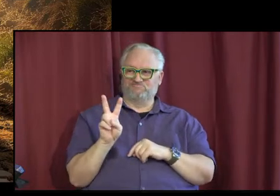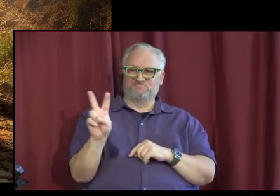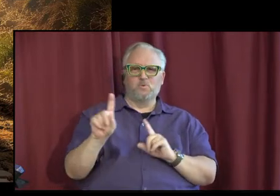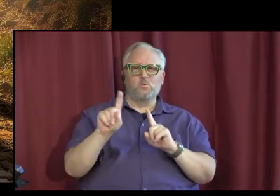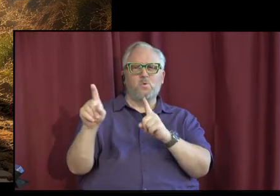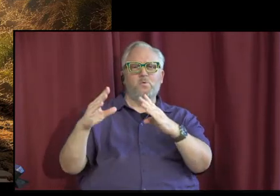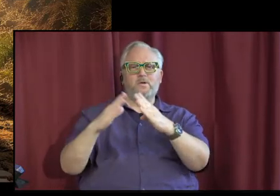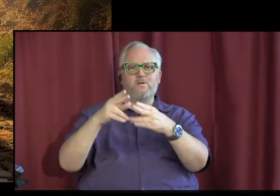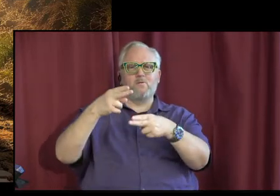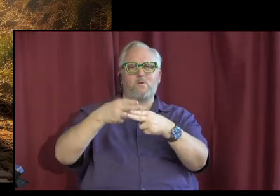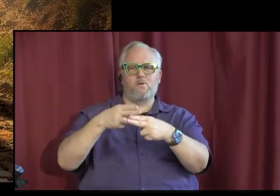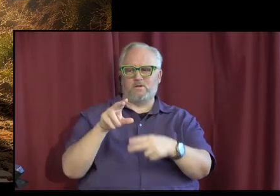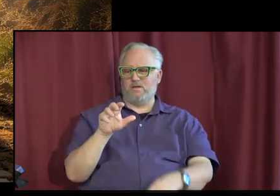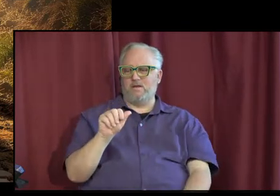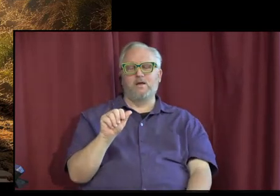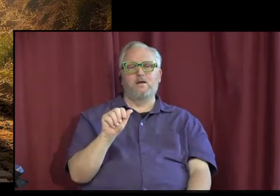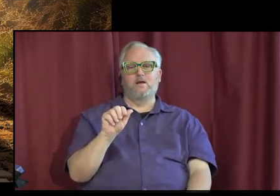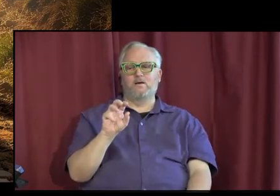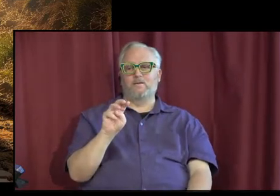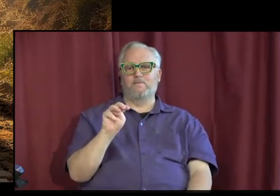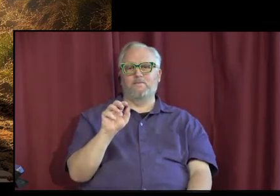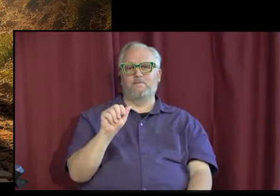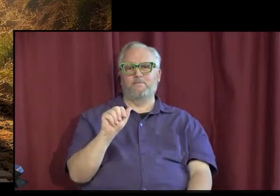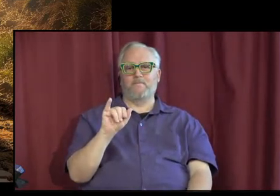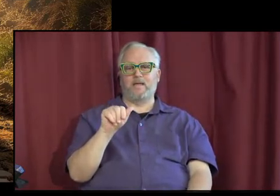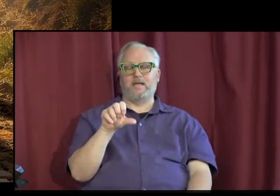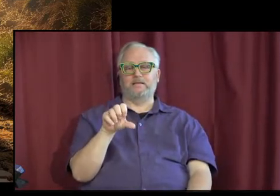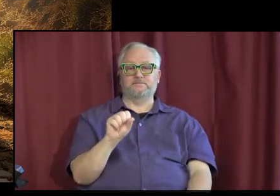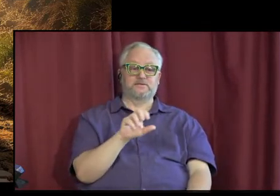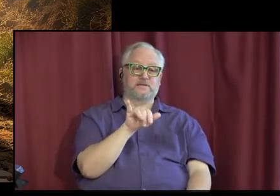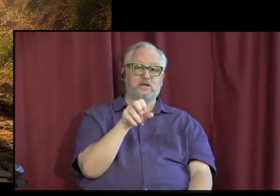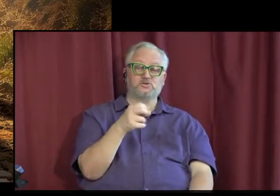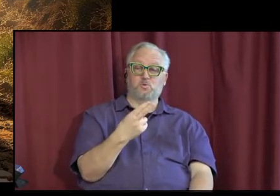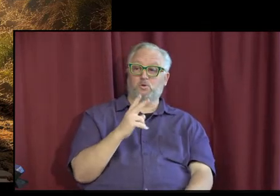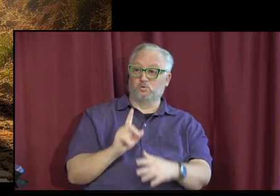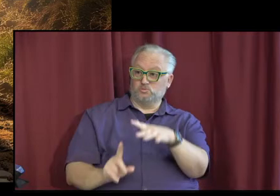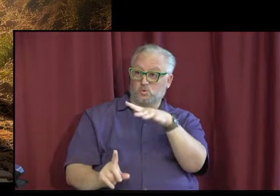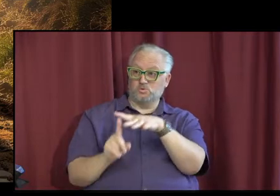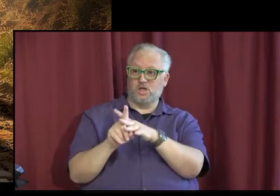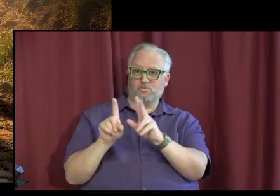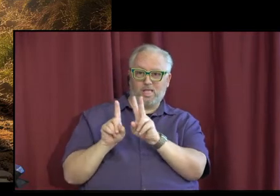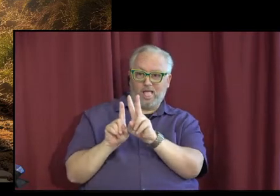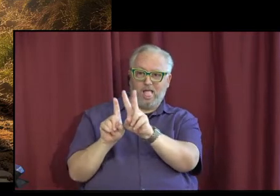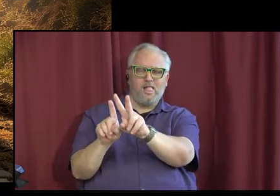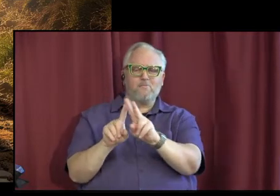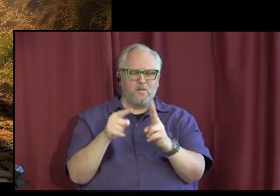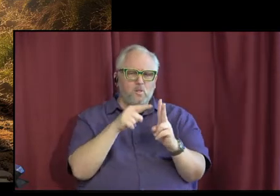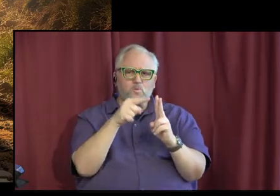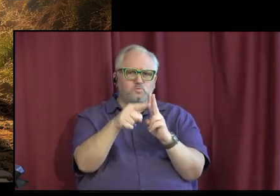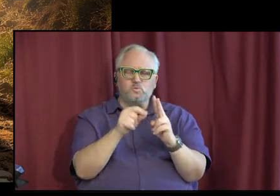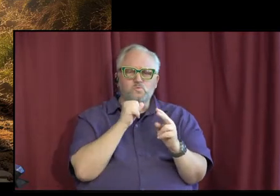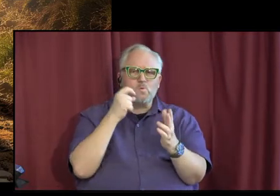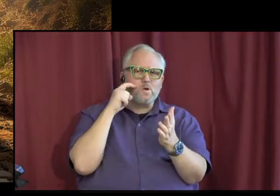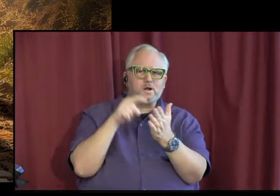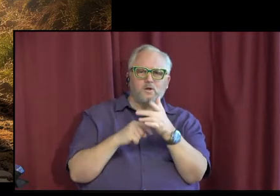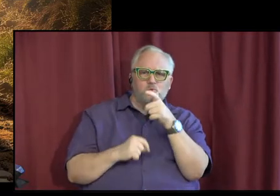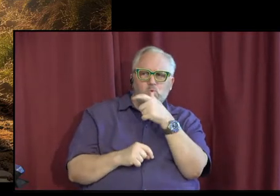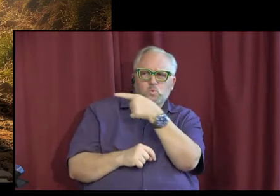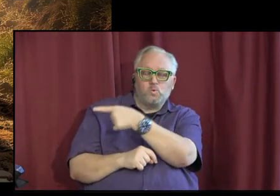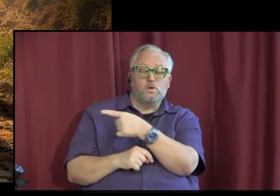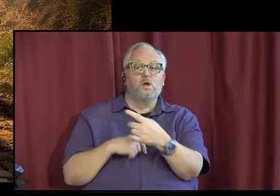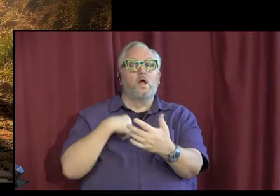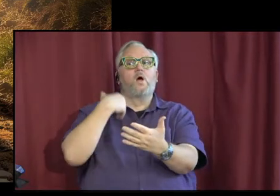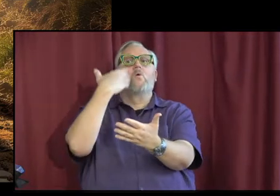Emmaus. Yeshua shows up and walks into town with them, but they don't recognize him. Once they get to where they're